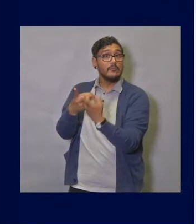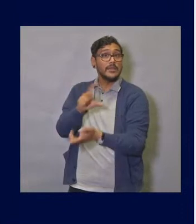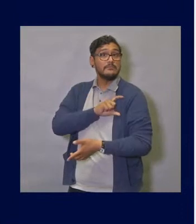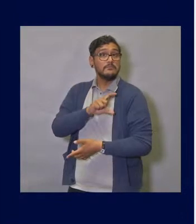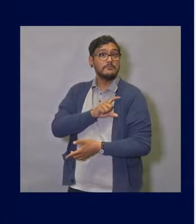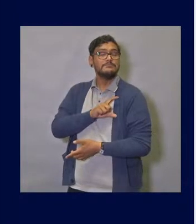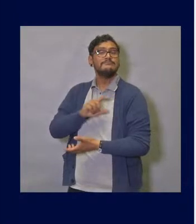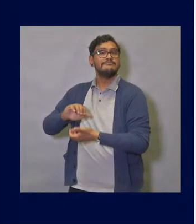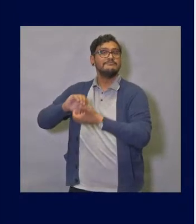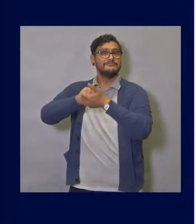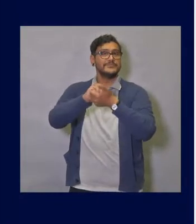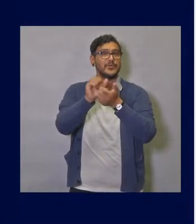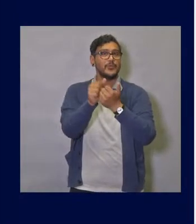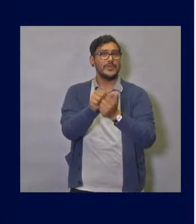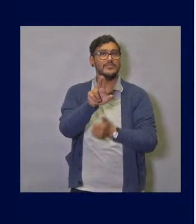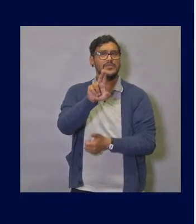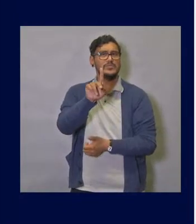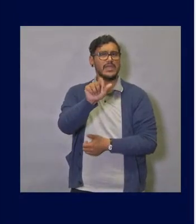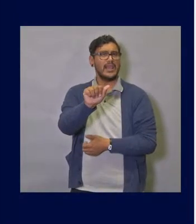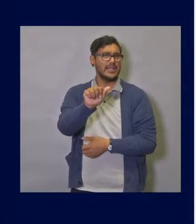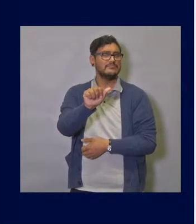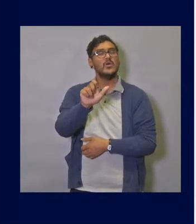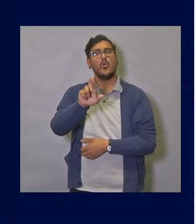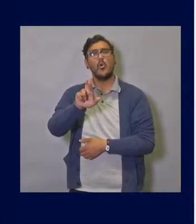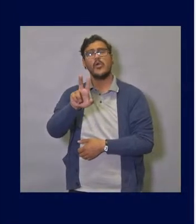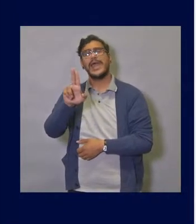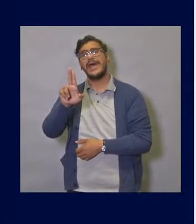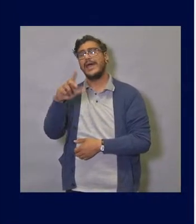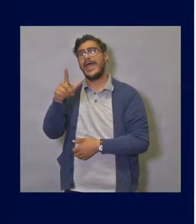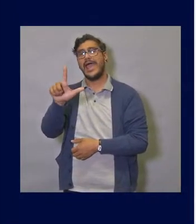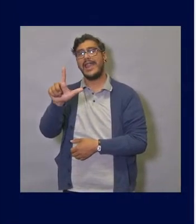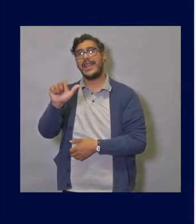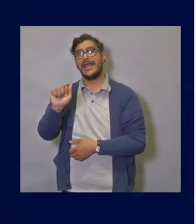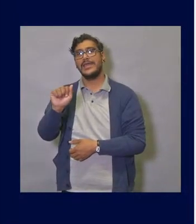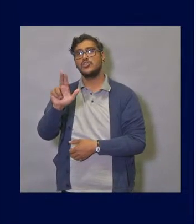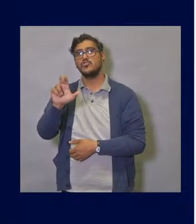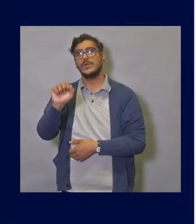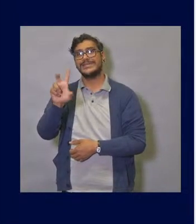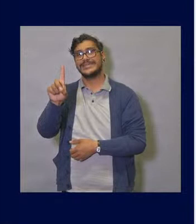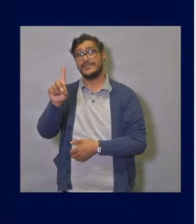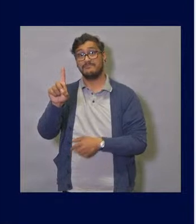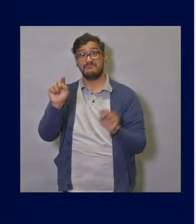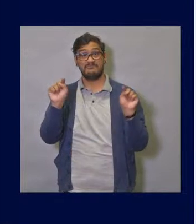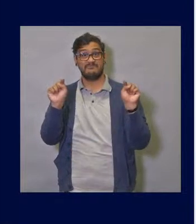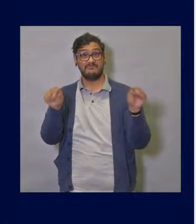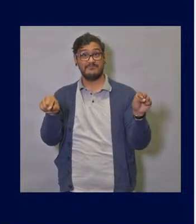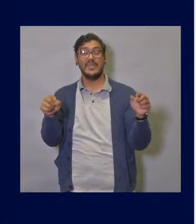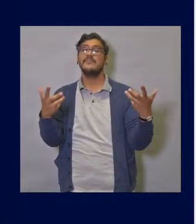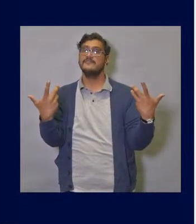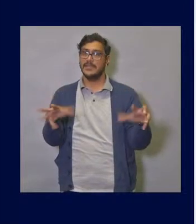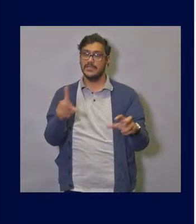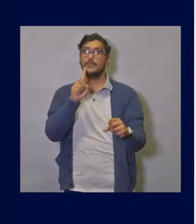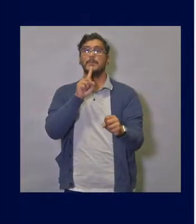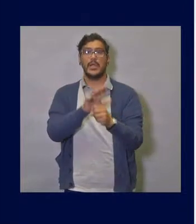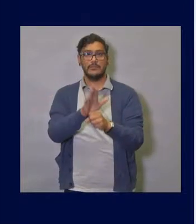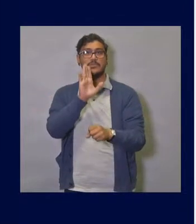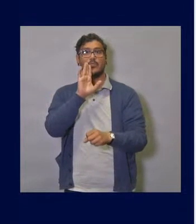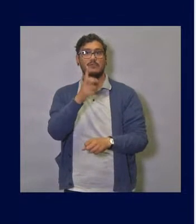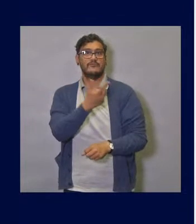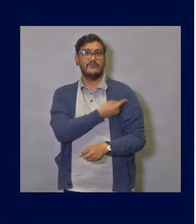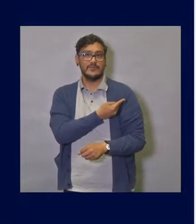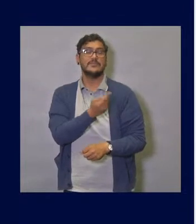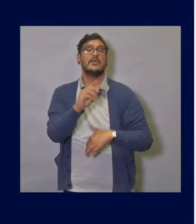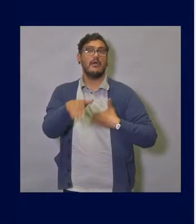system, UCLA for the most part, or LAUSD. UCLA and LAUSD have committed to vaccinating all